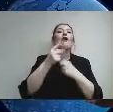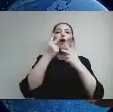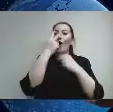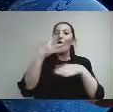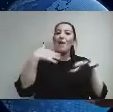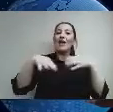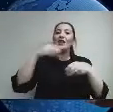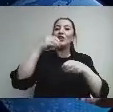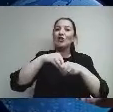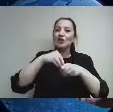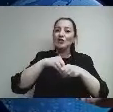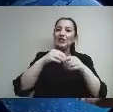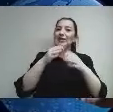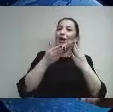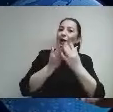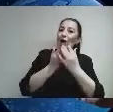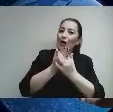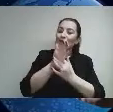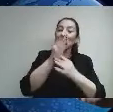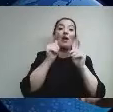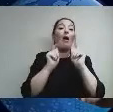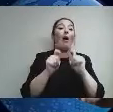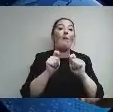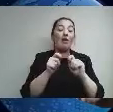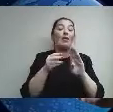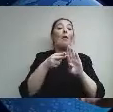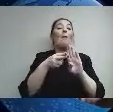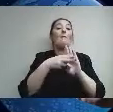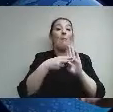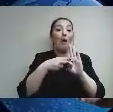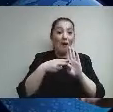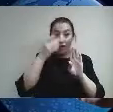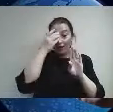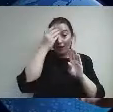call these brands as I brand.